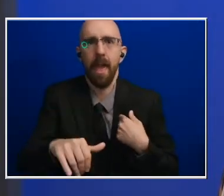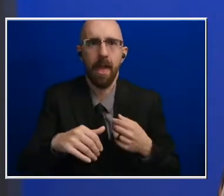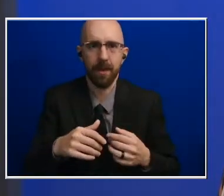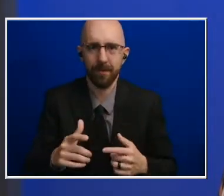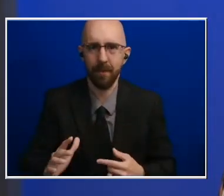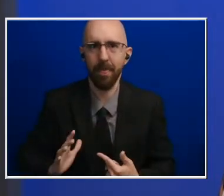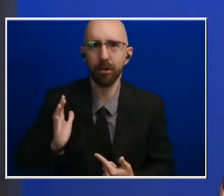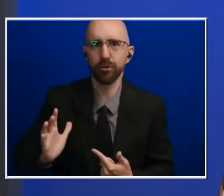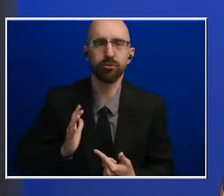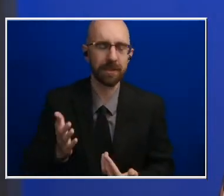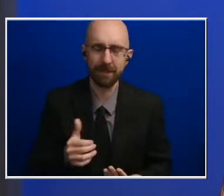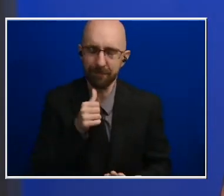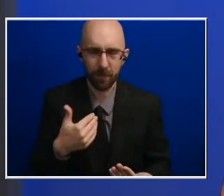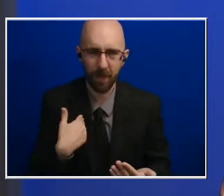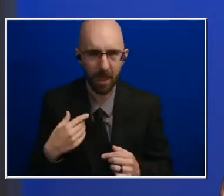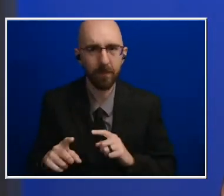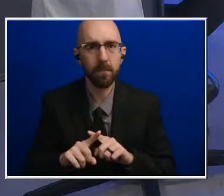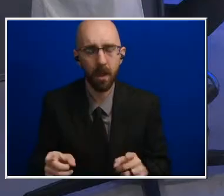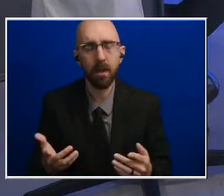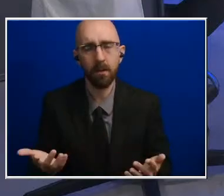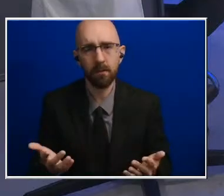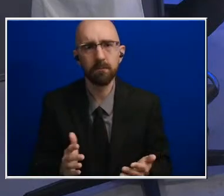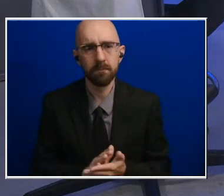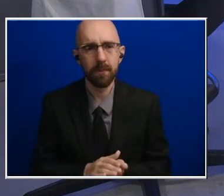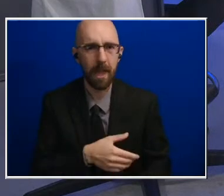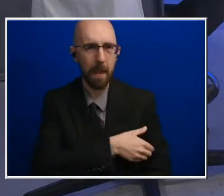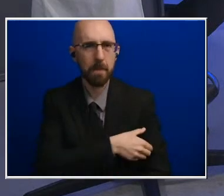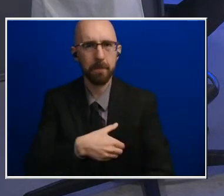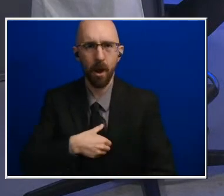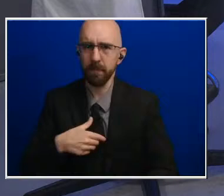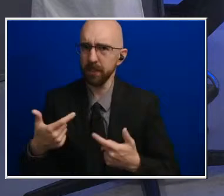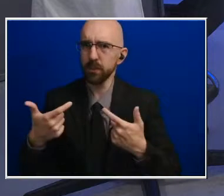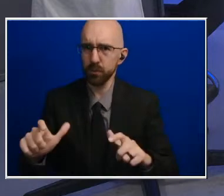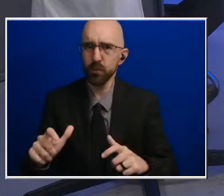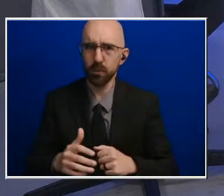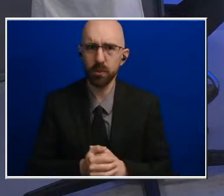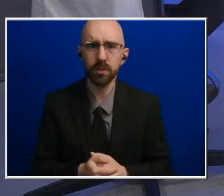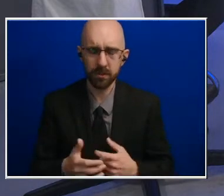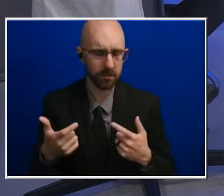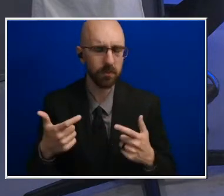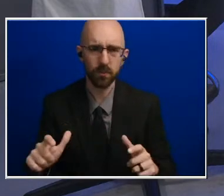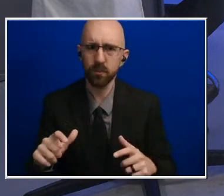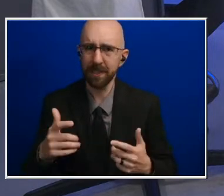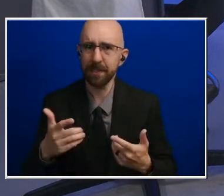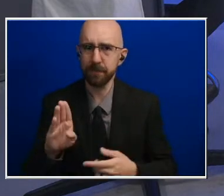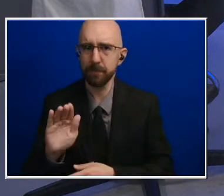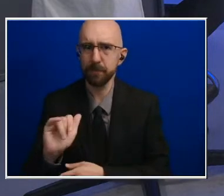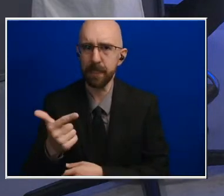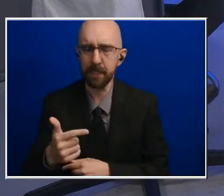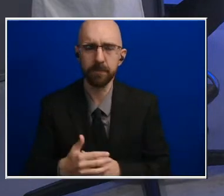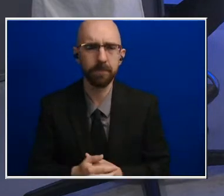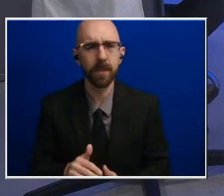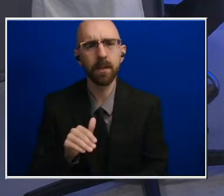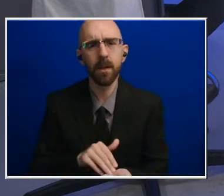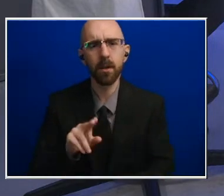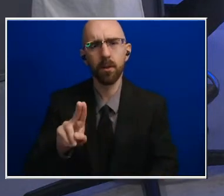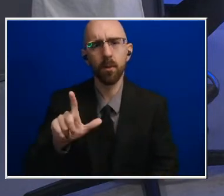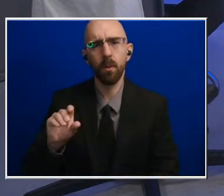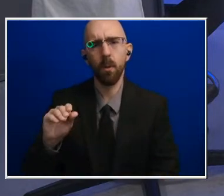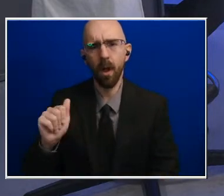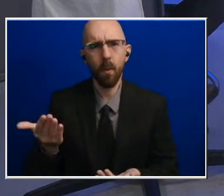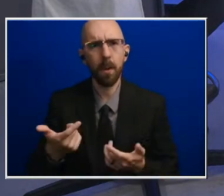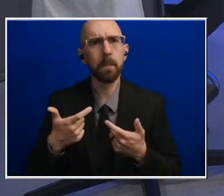but empowerment is huge. Yes. That's big. That's big. Dr. Ujoa, what's the big takeaway from this